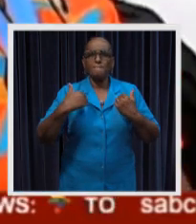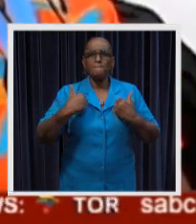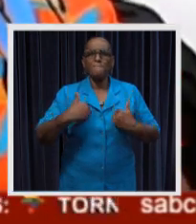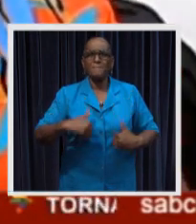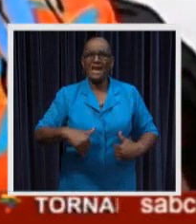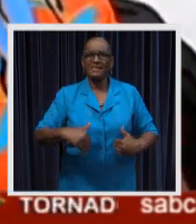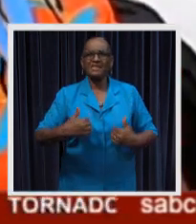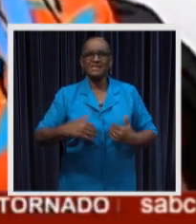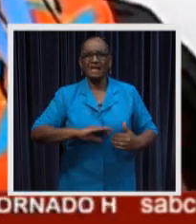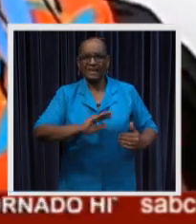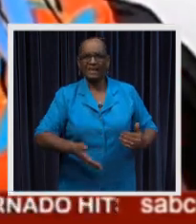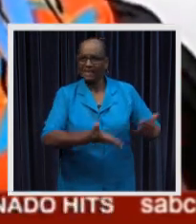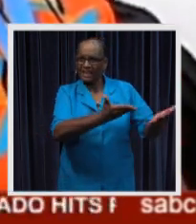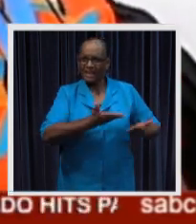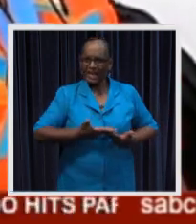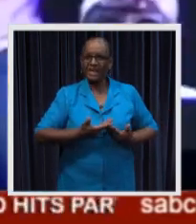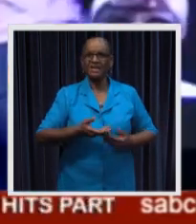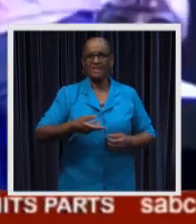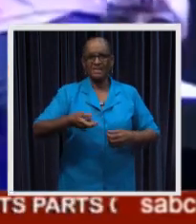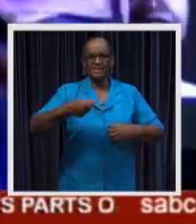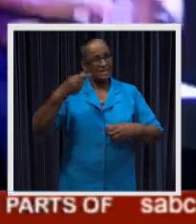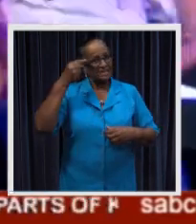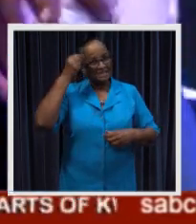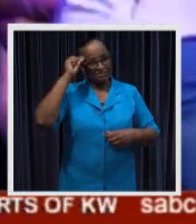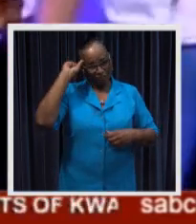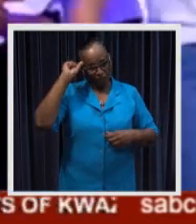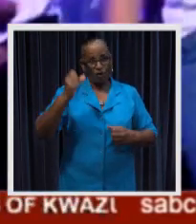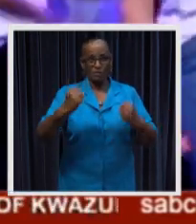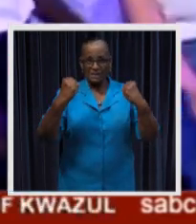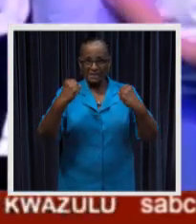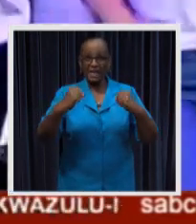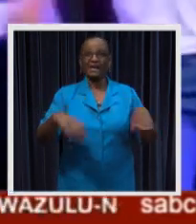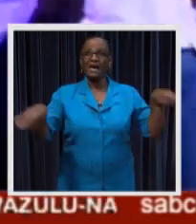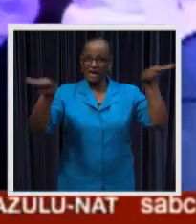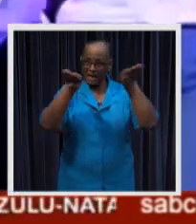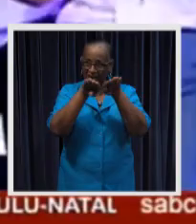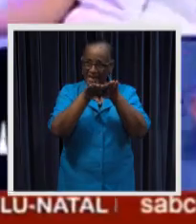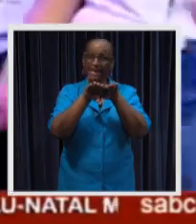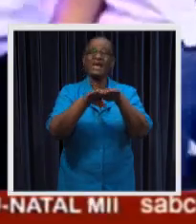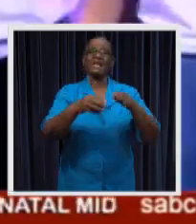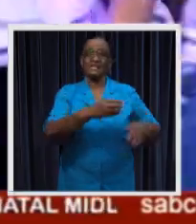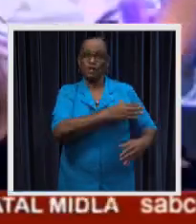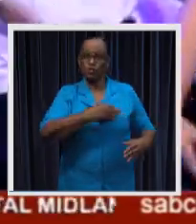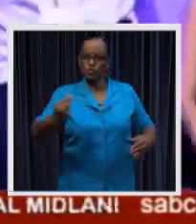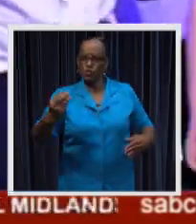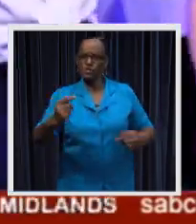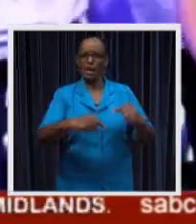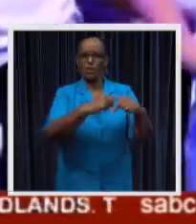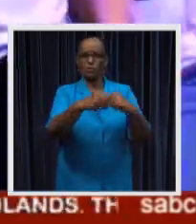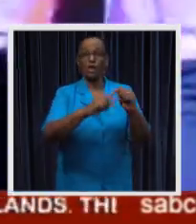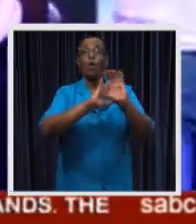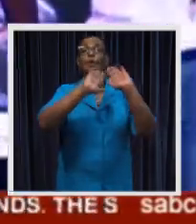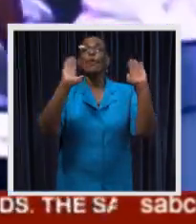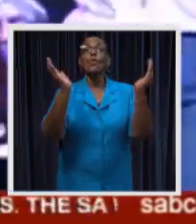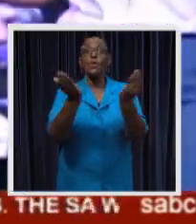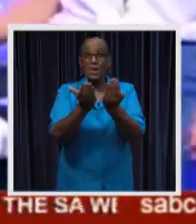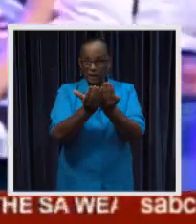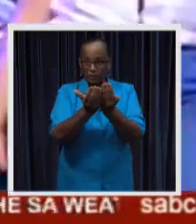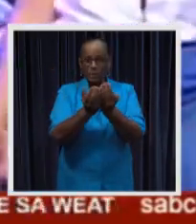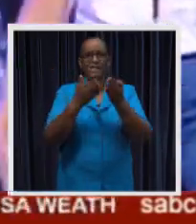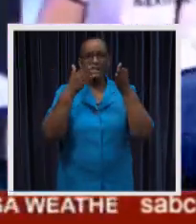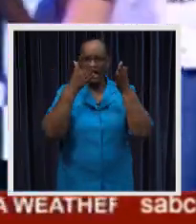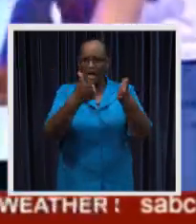including reproductive health, strengthening of women, and gender equality. This should lead to sustainable